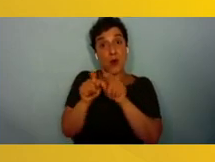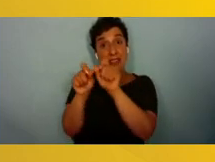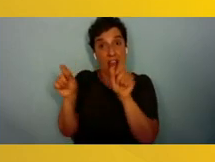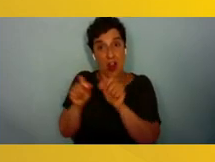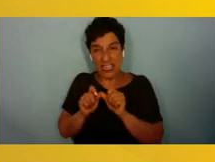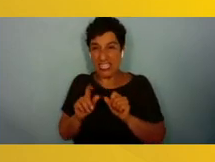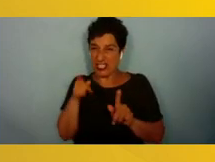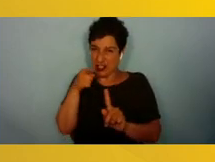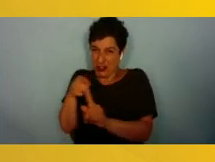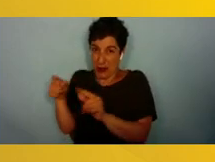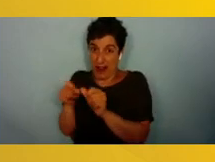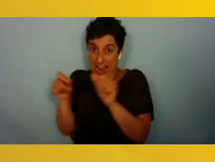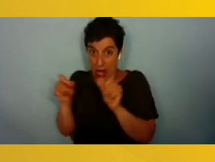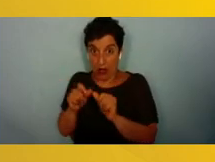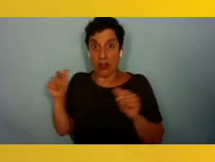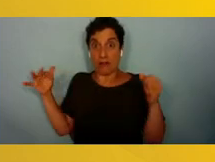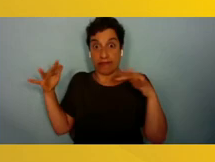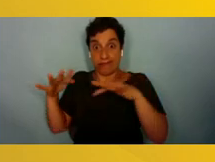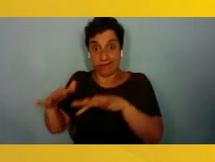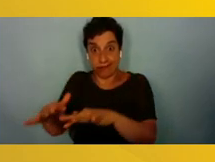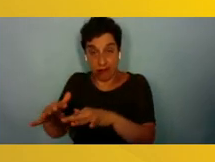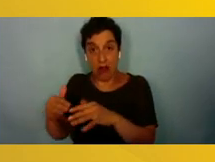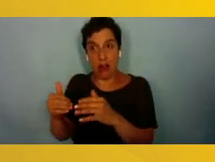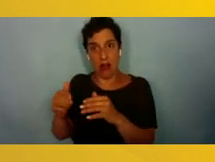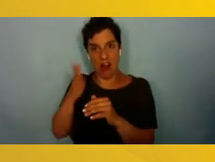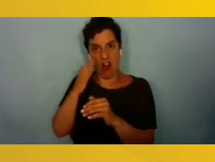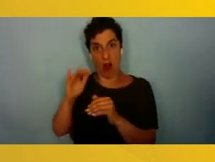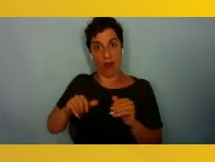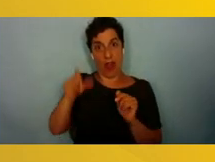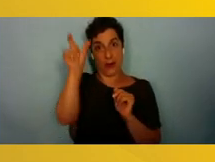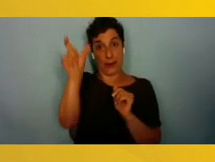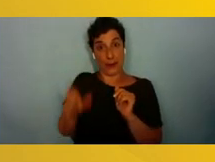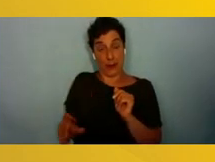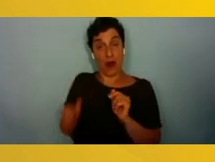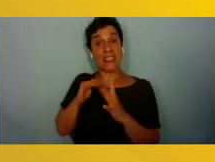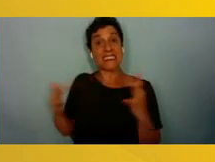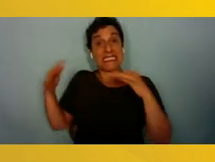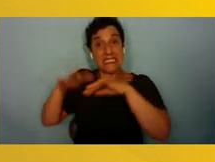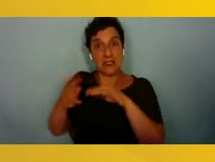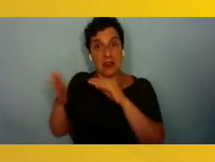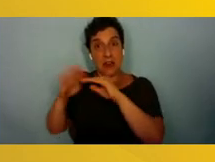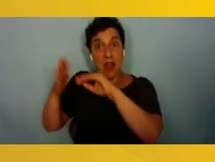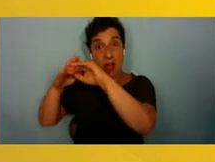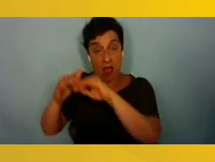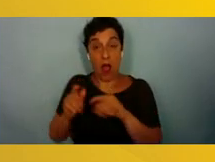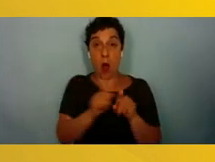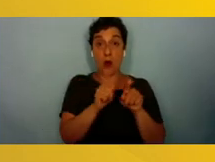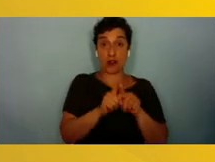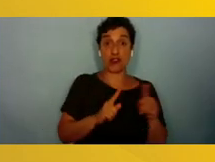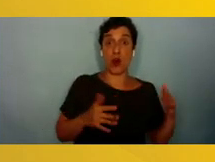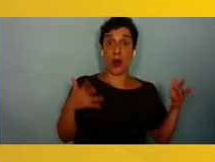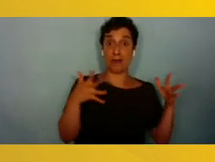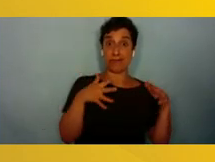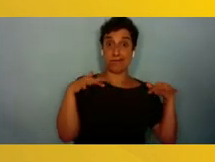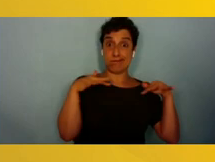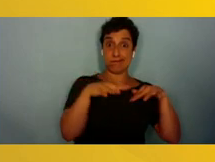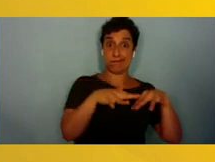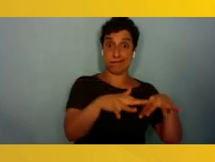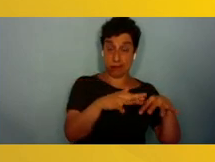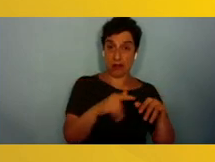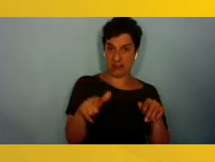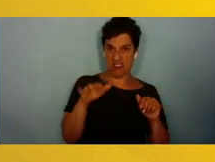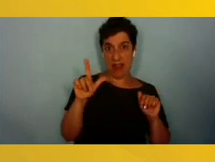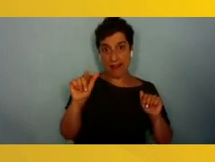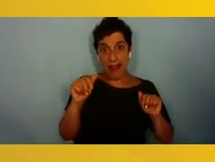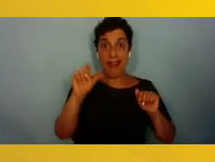be along their migratory route when they're in higher numbers and where vessel traffic is high, such as in this example of LA and San